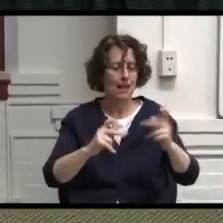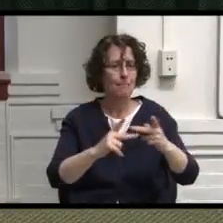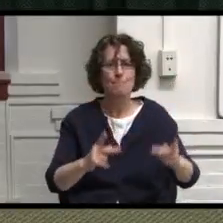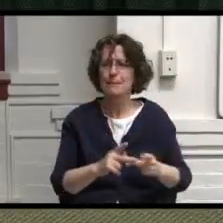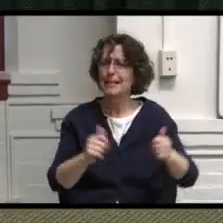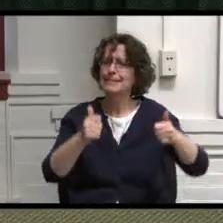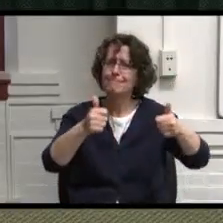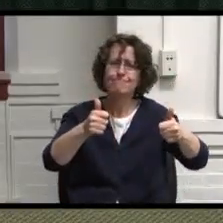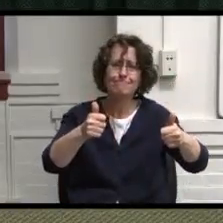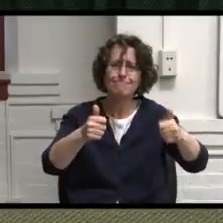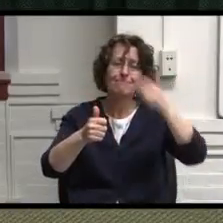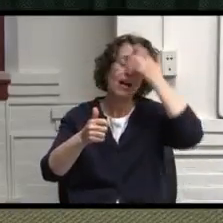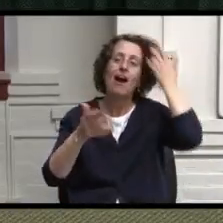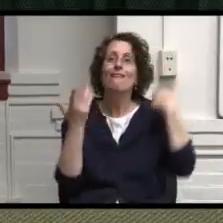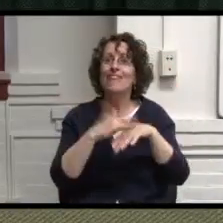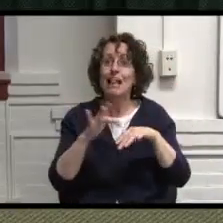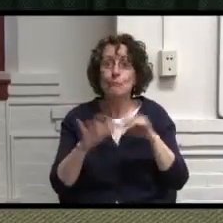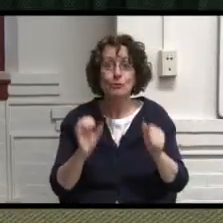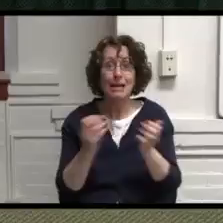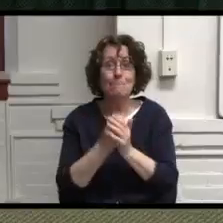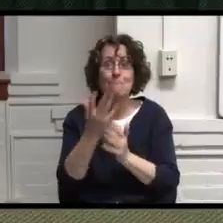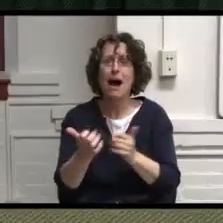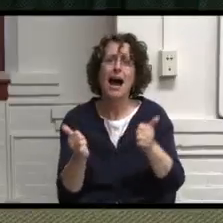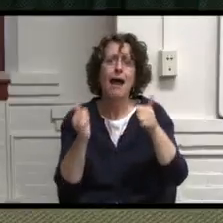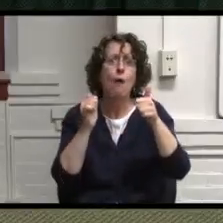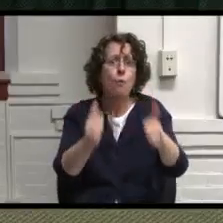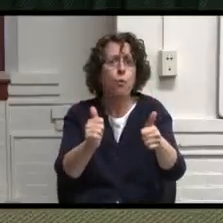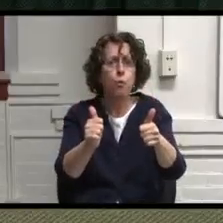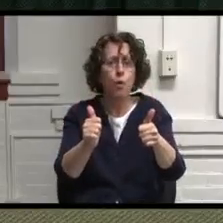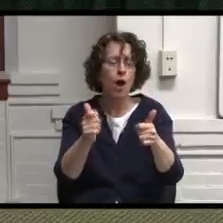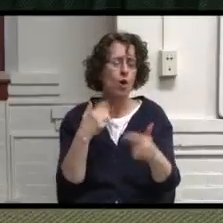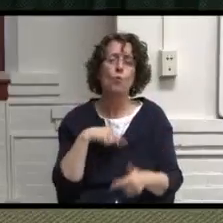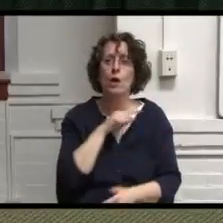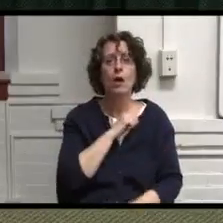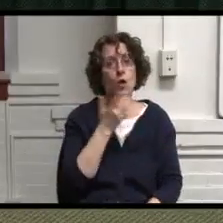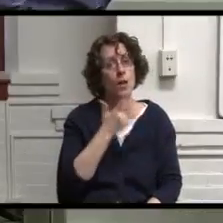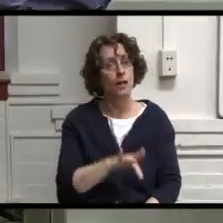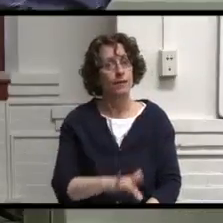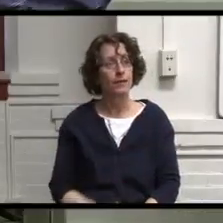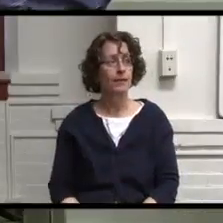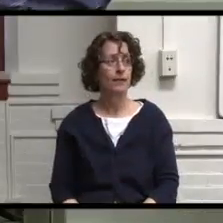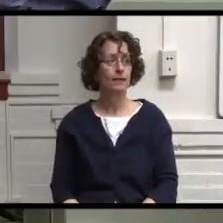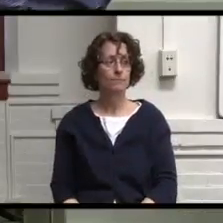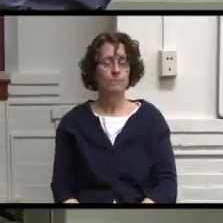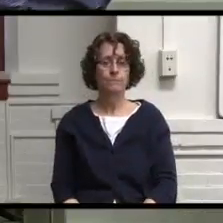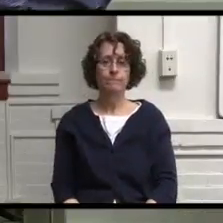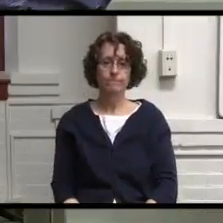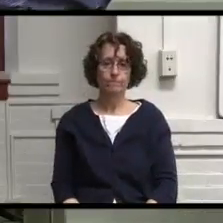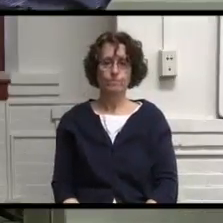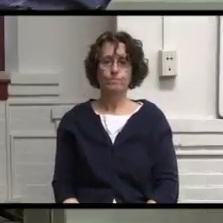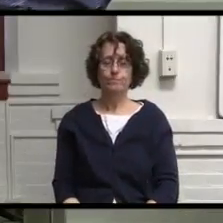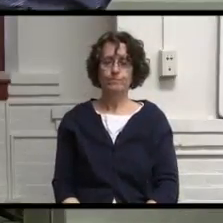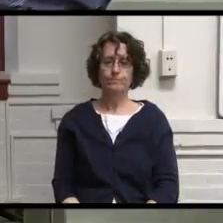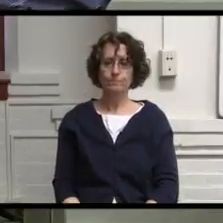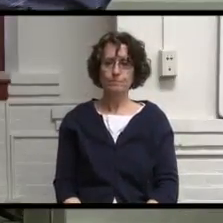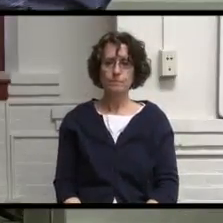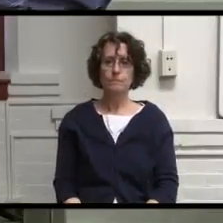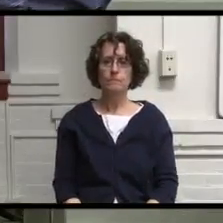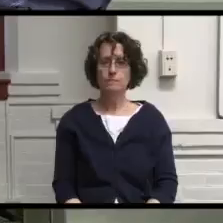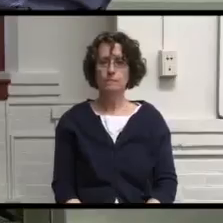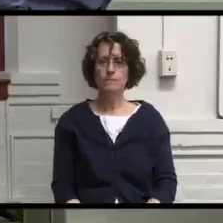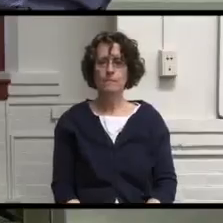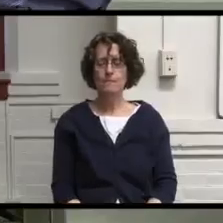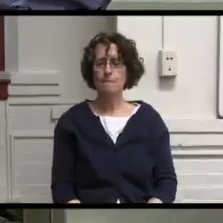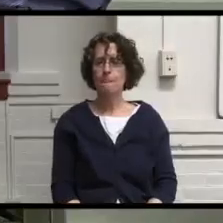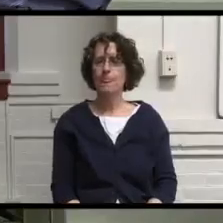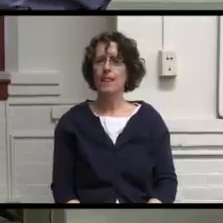it become available, I mean, is. Yeah, so it's you never want to say it's a